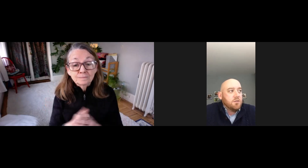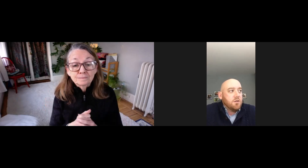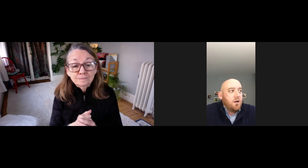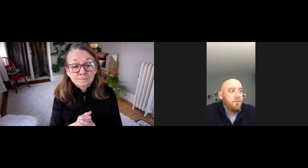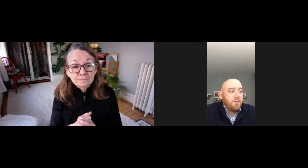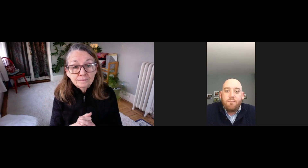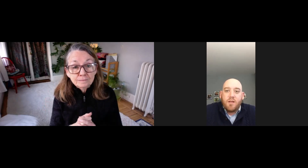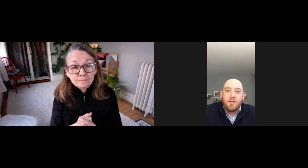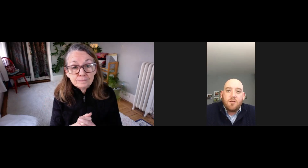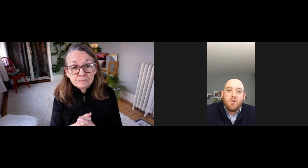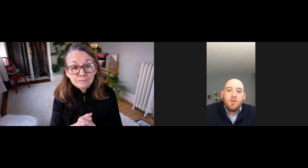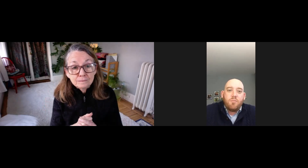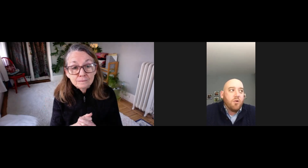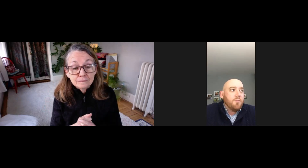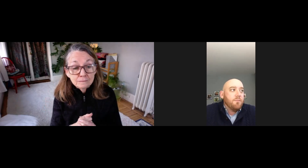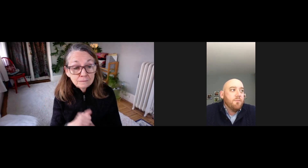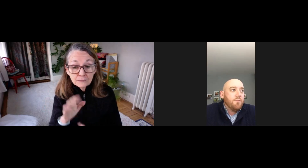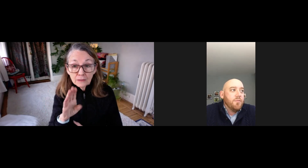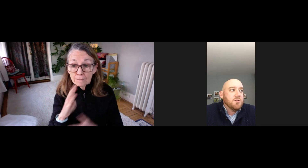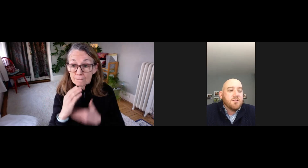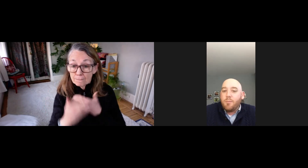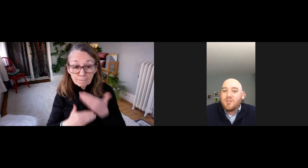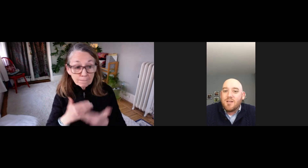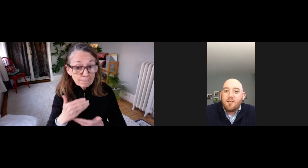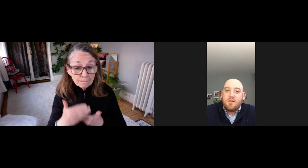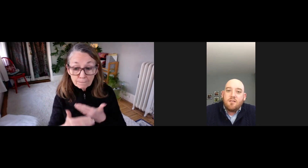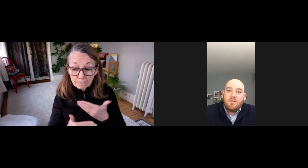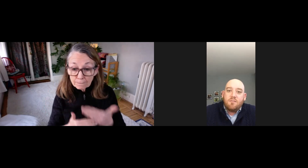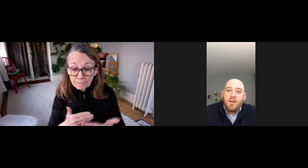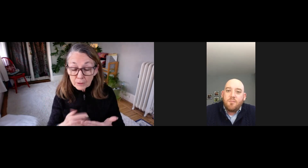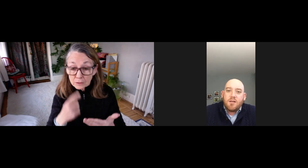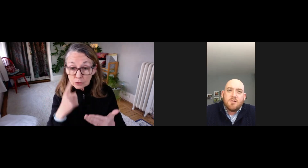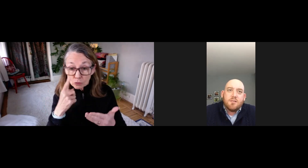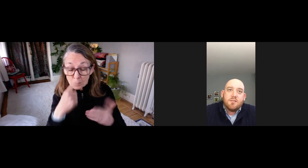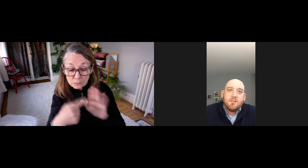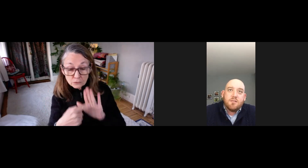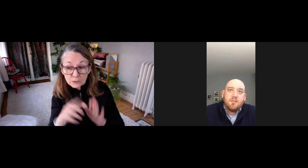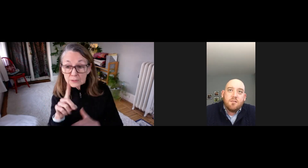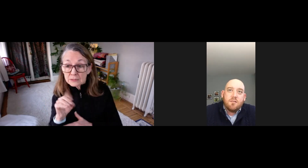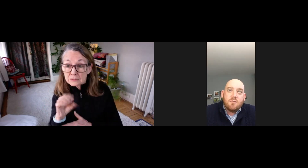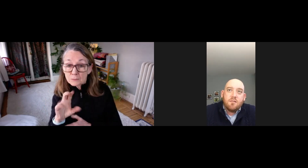If Bethany, you can pull up the December 2nd meeting minute.